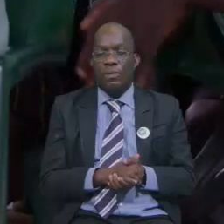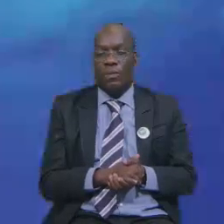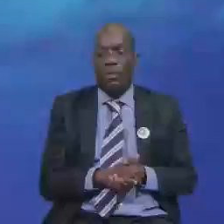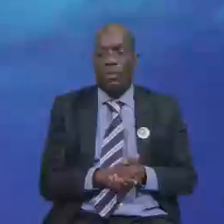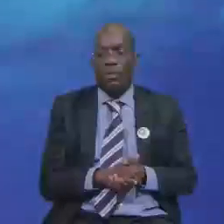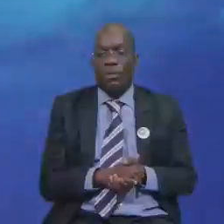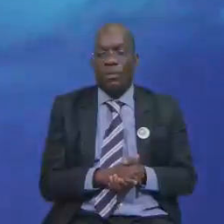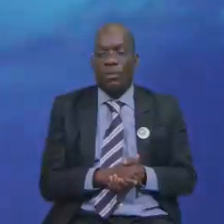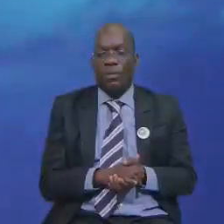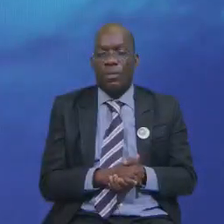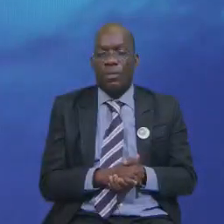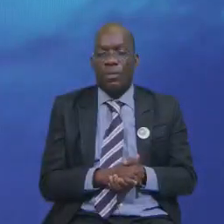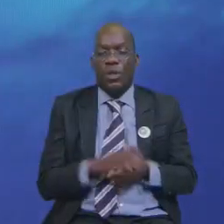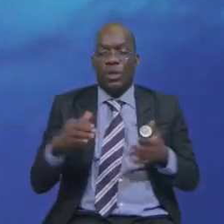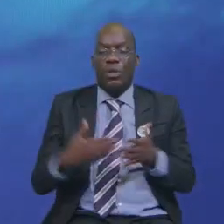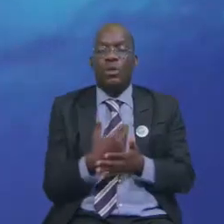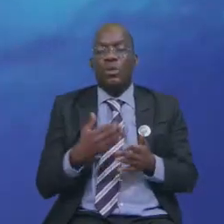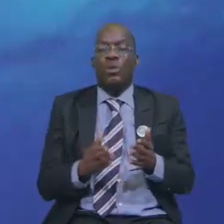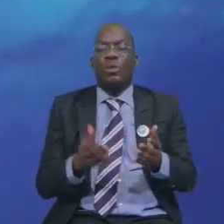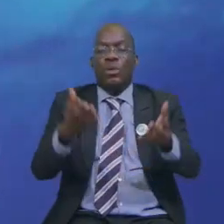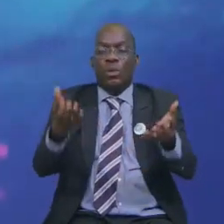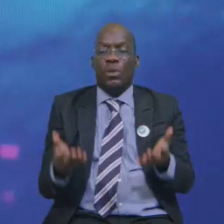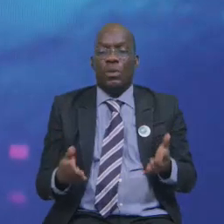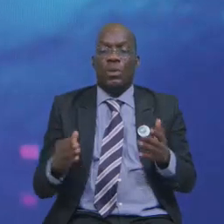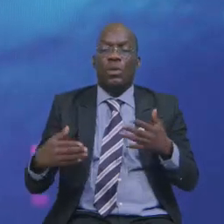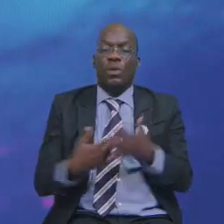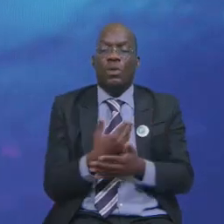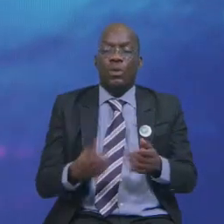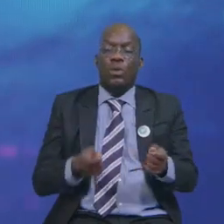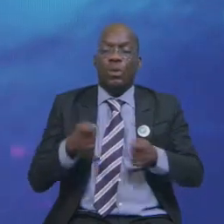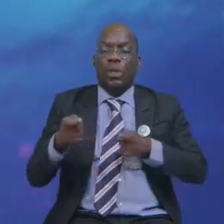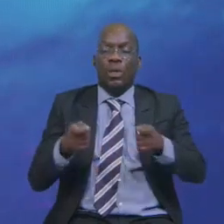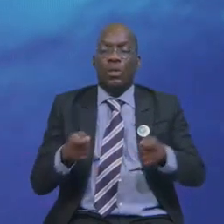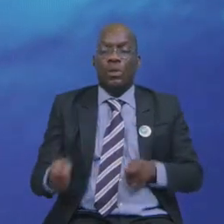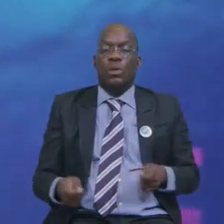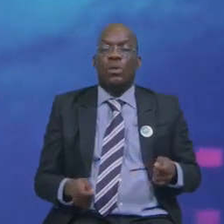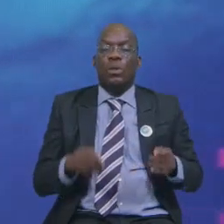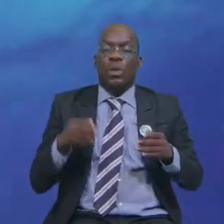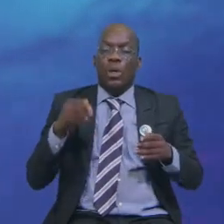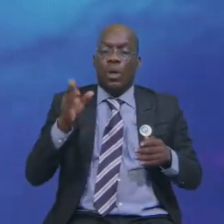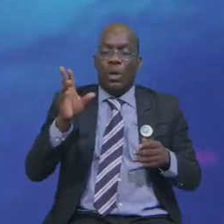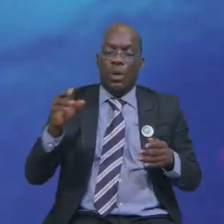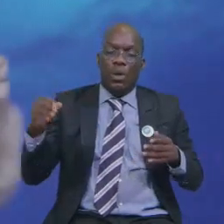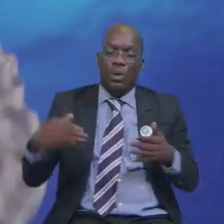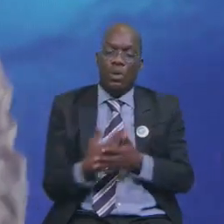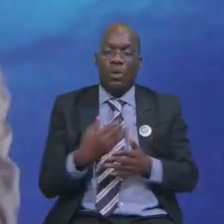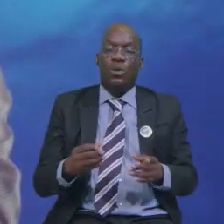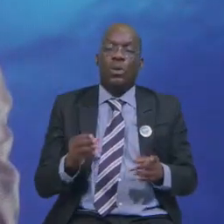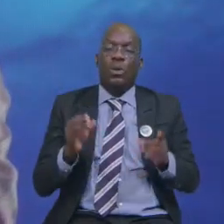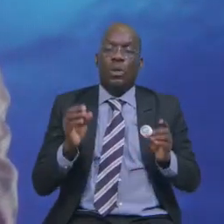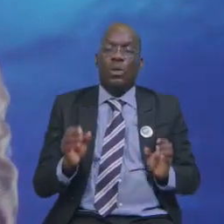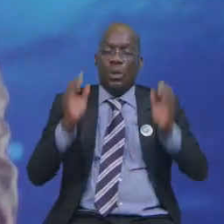New desires. Amen. A new direction. Amen. A new diligence. Amen. A